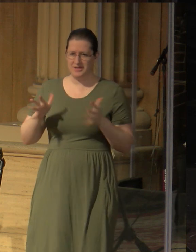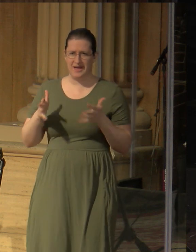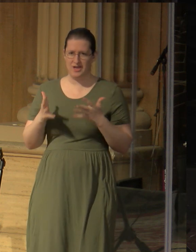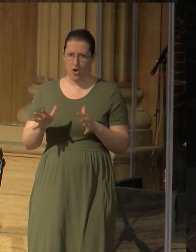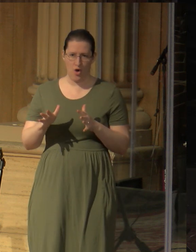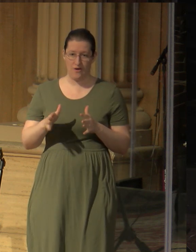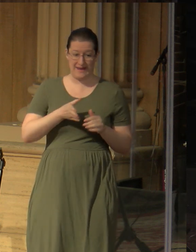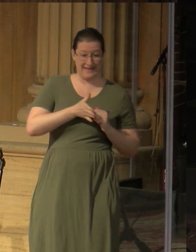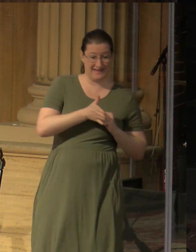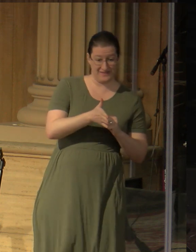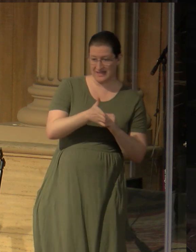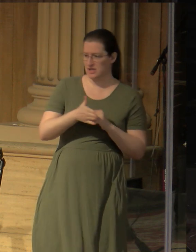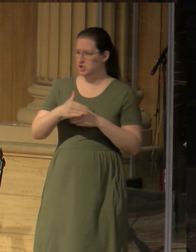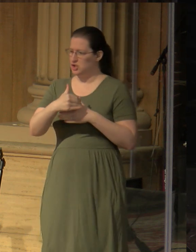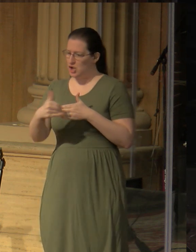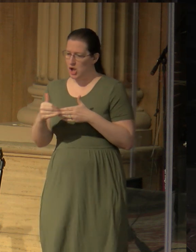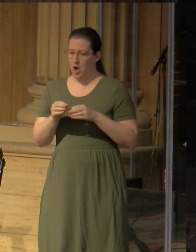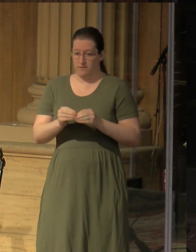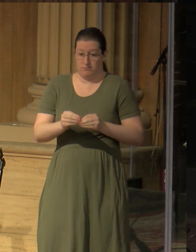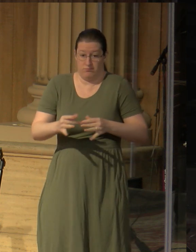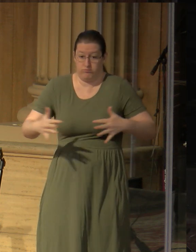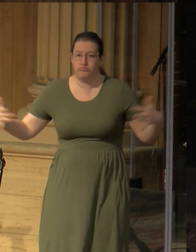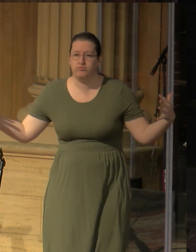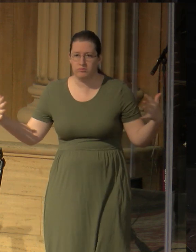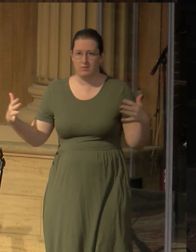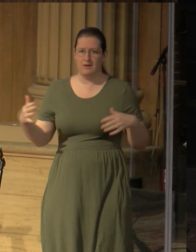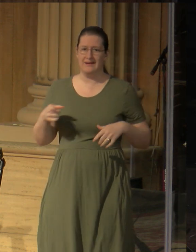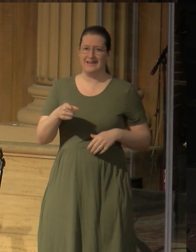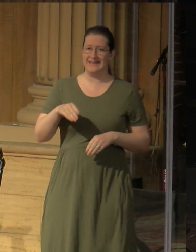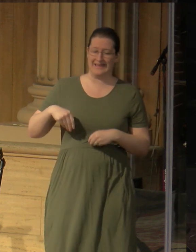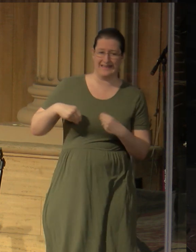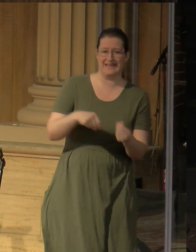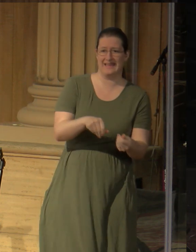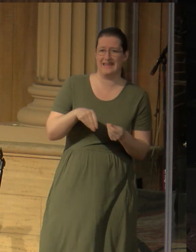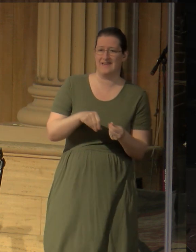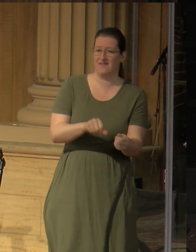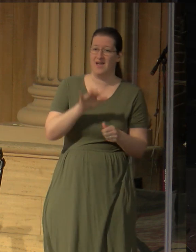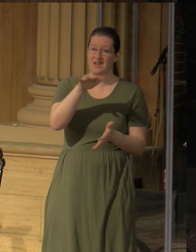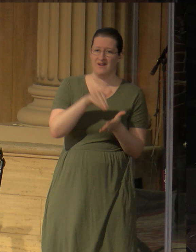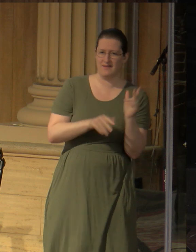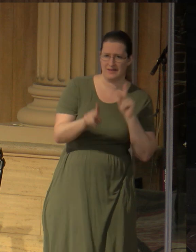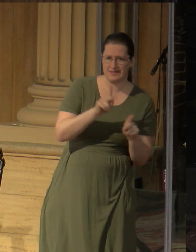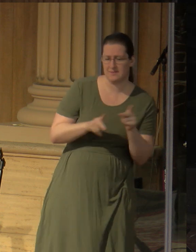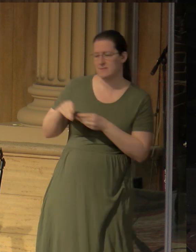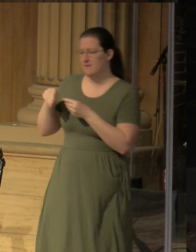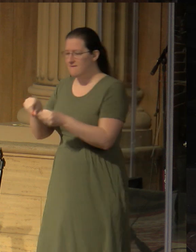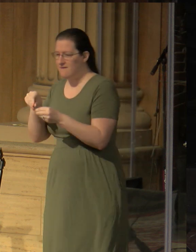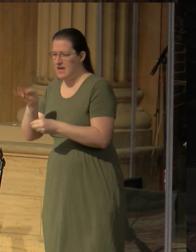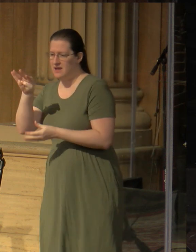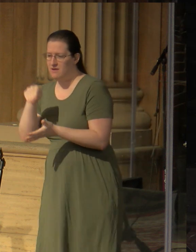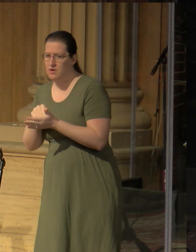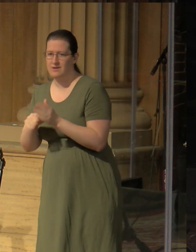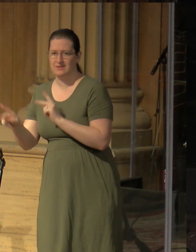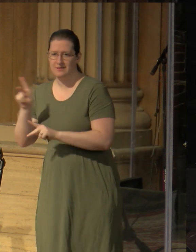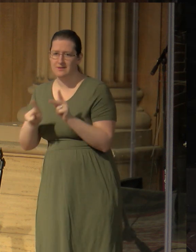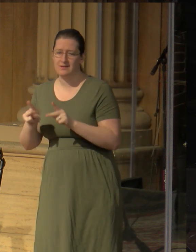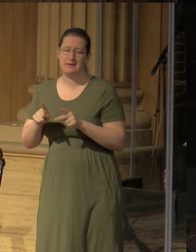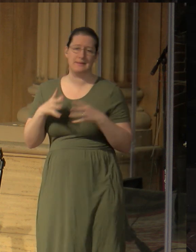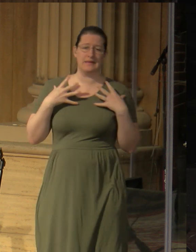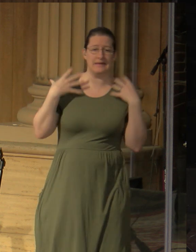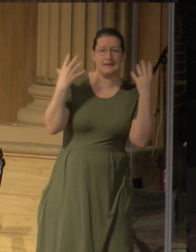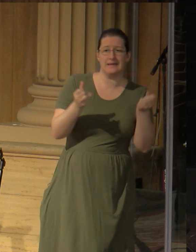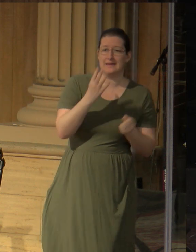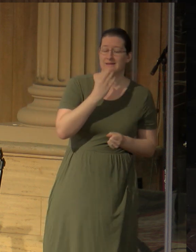and fishes. He just did the feeding of the 5,000. Then he did the feeding of the 4,000. He's been healing both in Jewish territory and